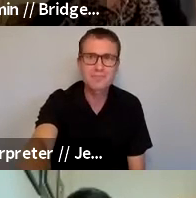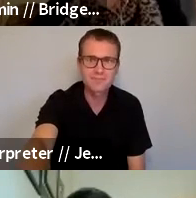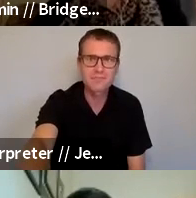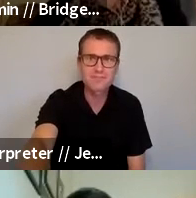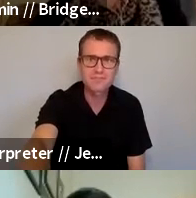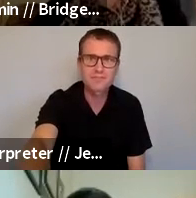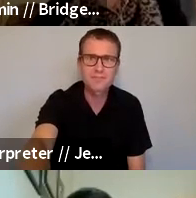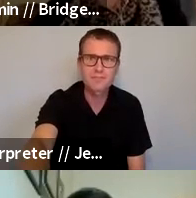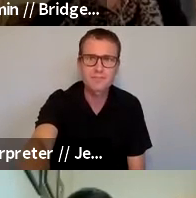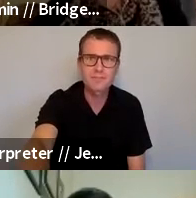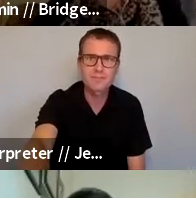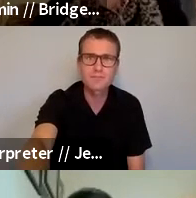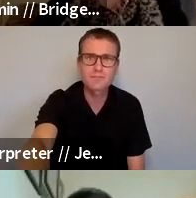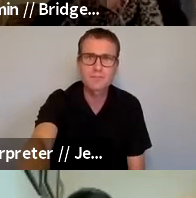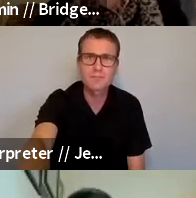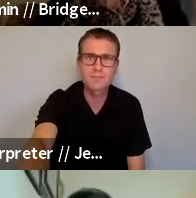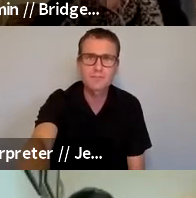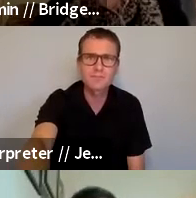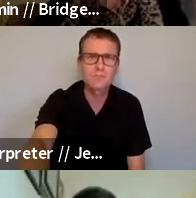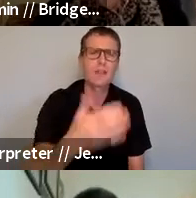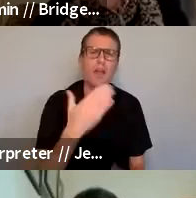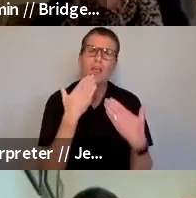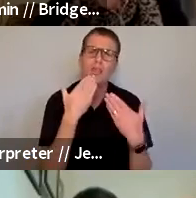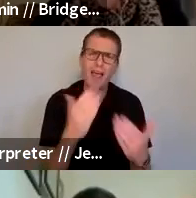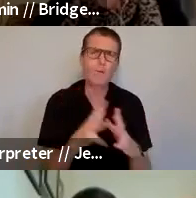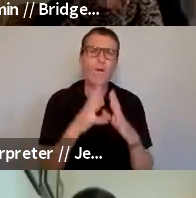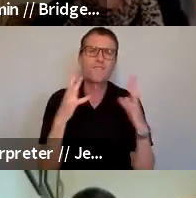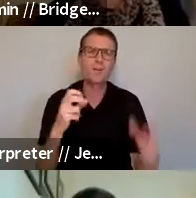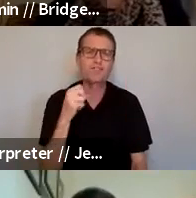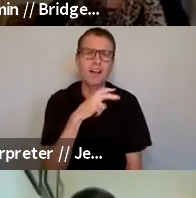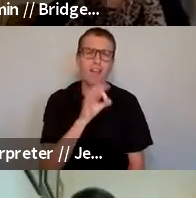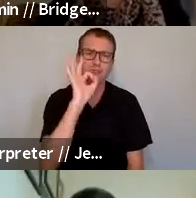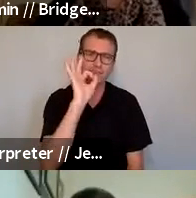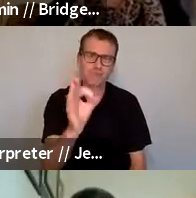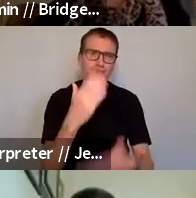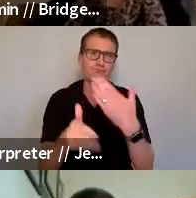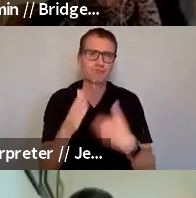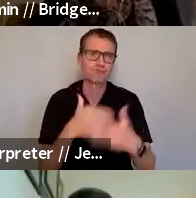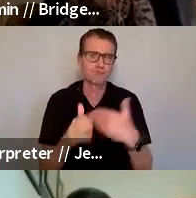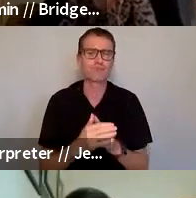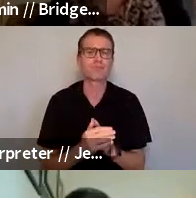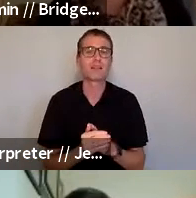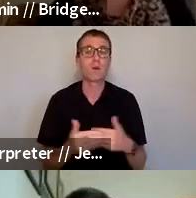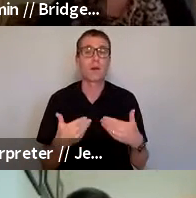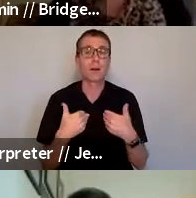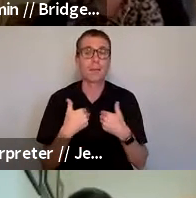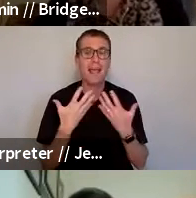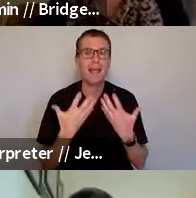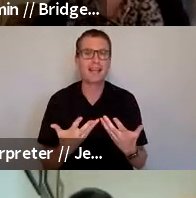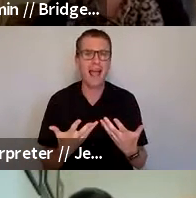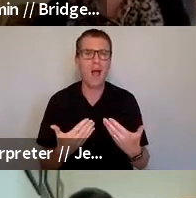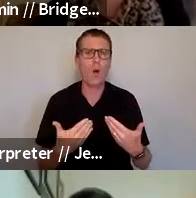Thank you very much, Catherine. I'm now feeling sad that I'm